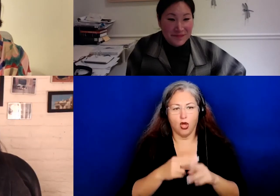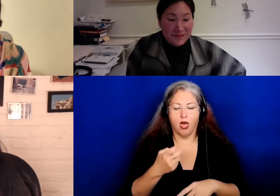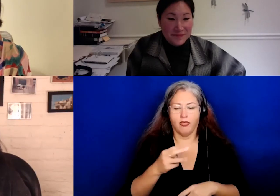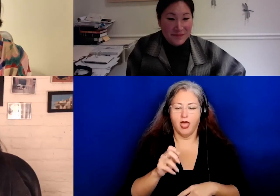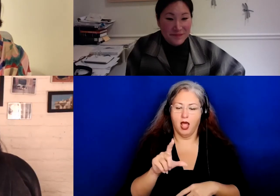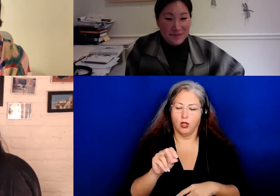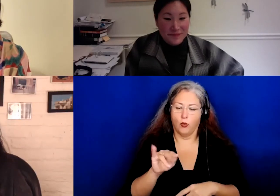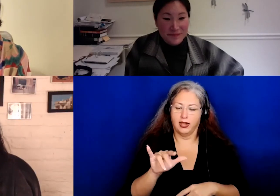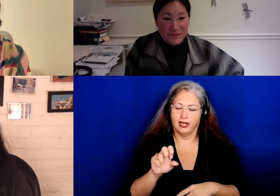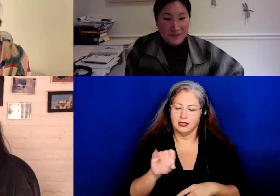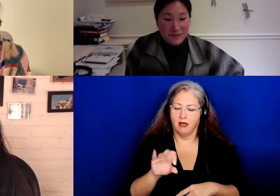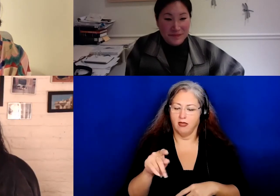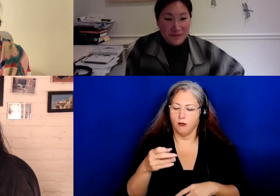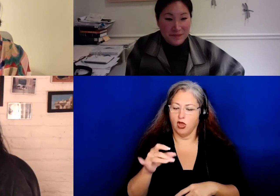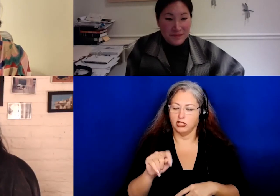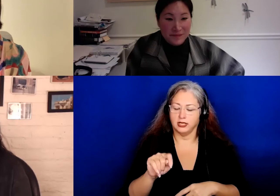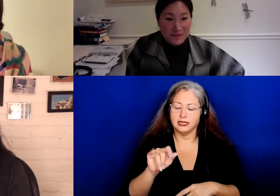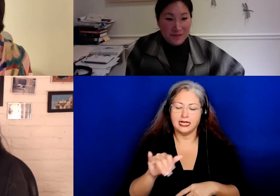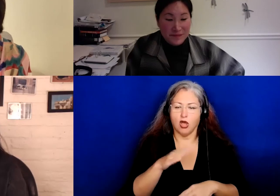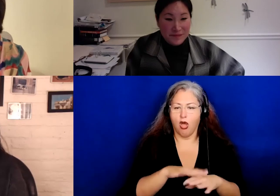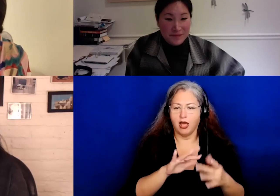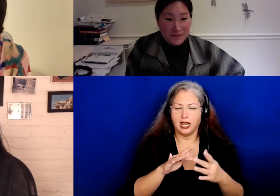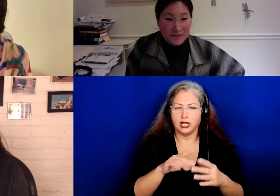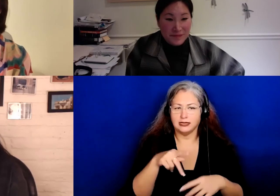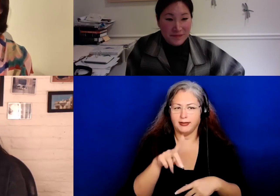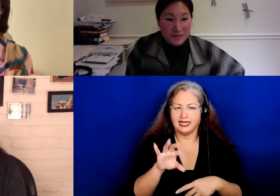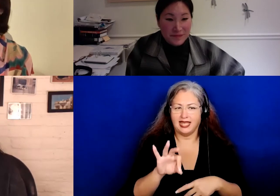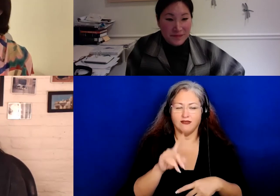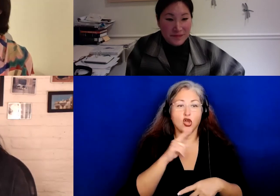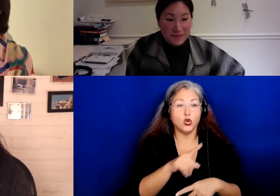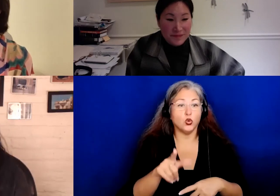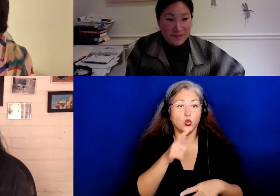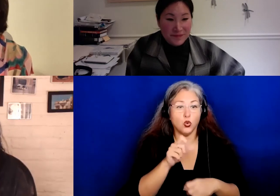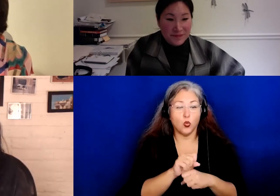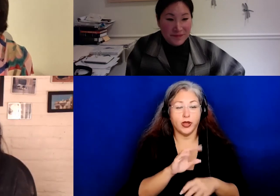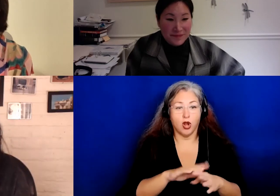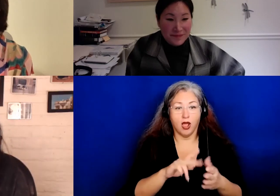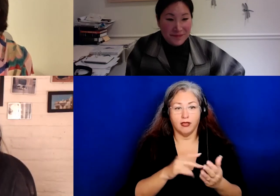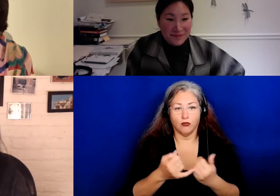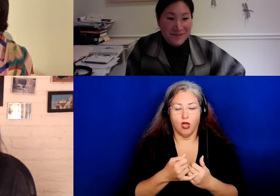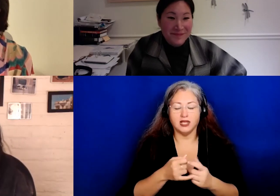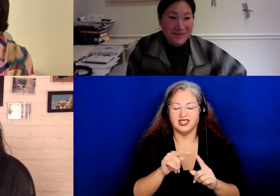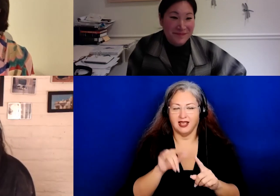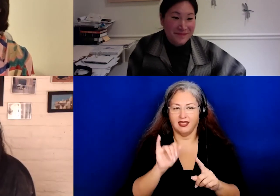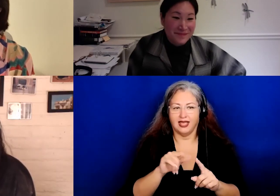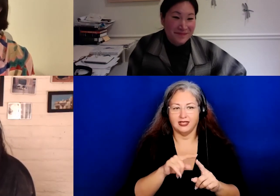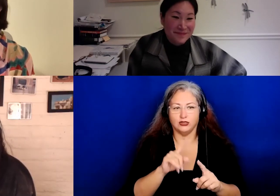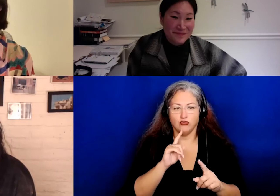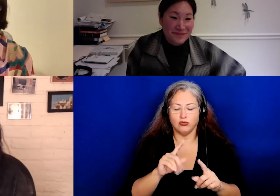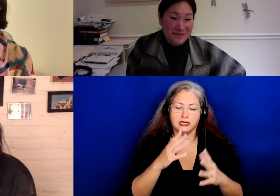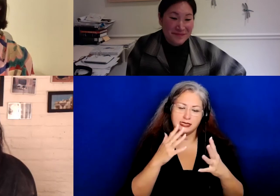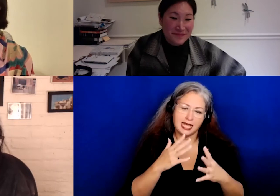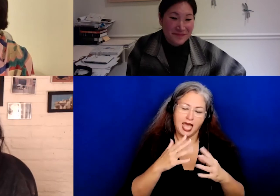the Project," which is online as a PDF. I really, for anybody out there who's working on projects, it's this like terribly sad